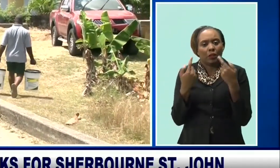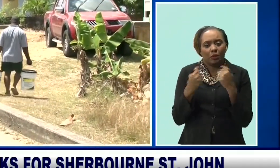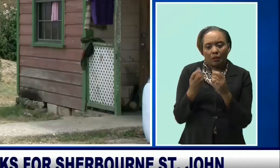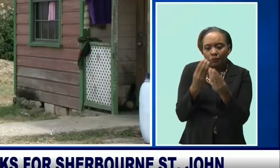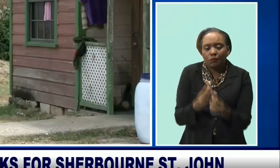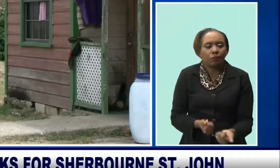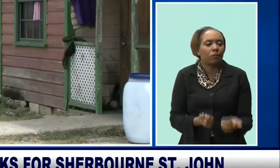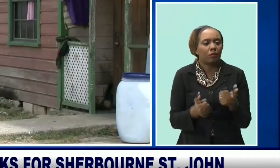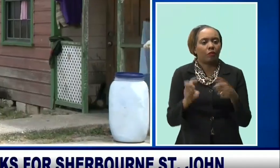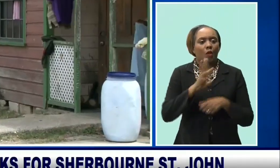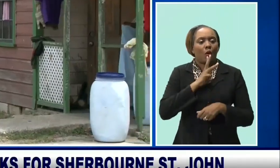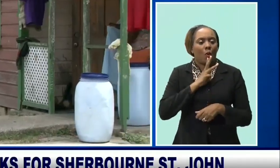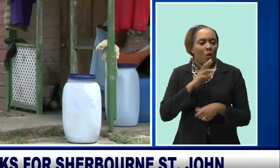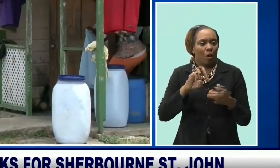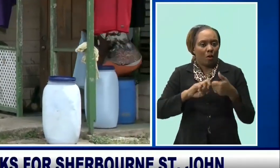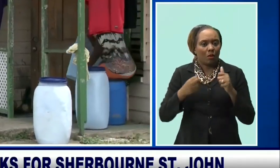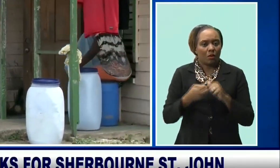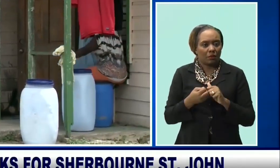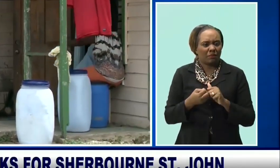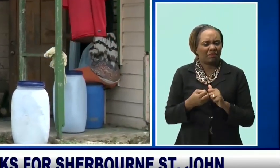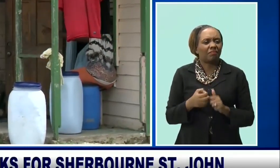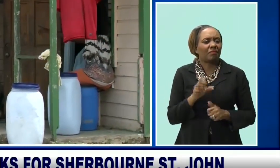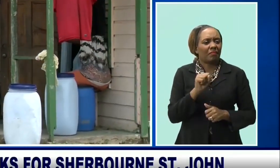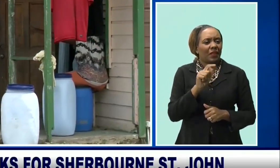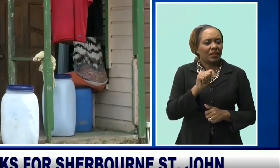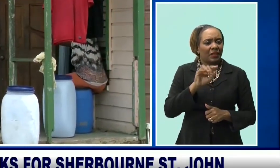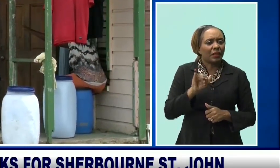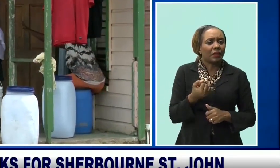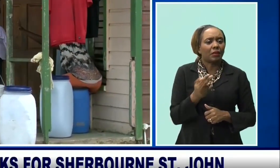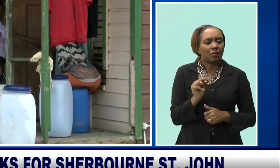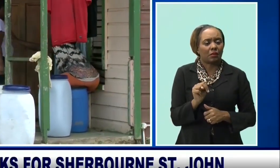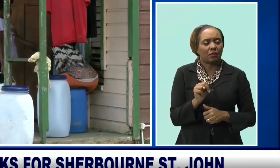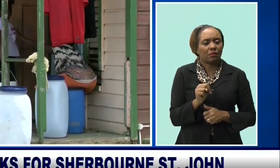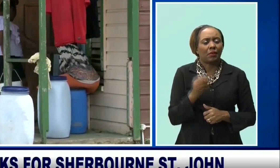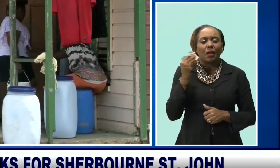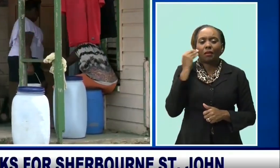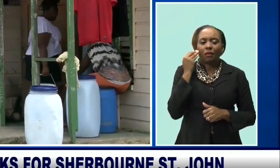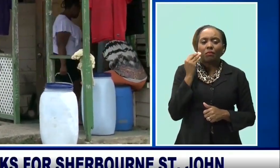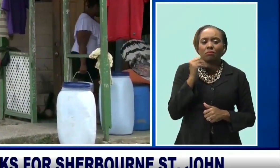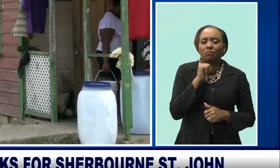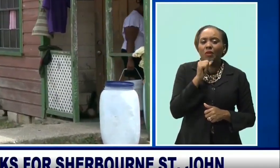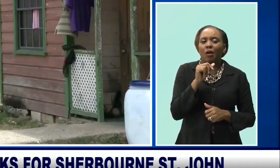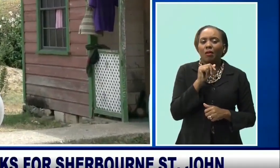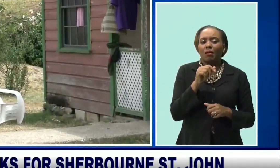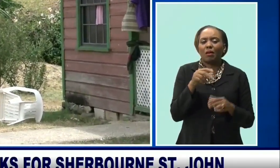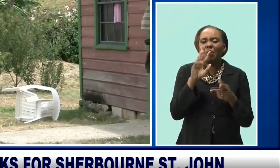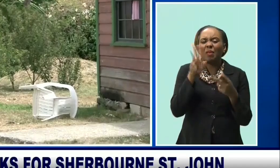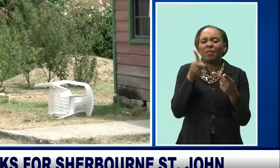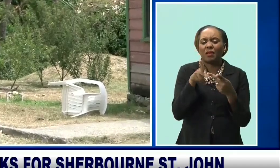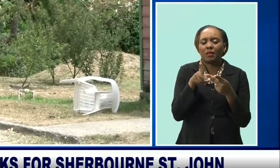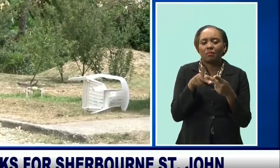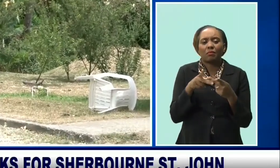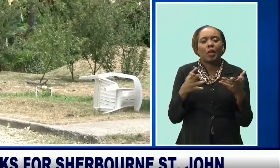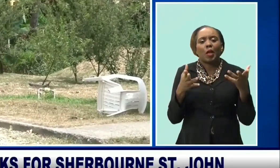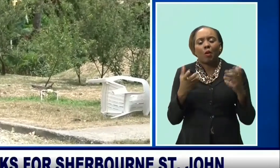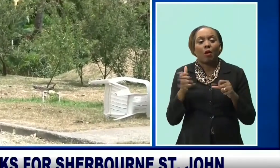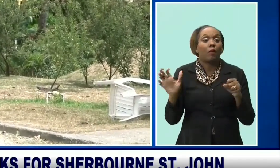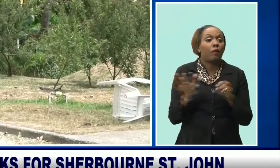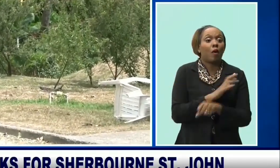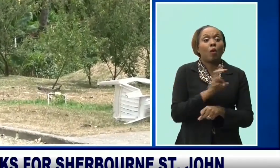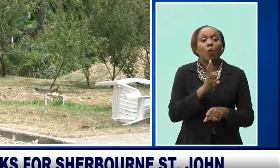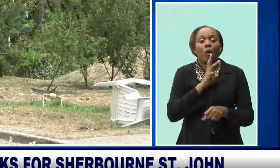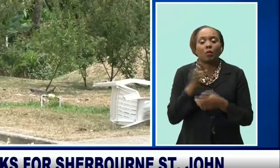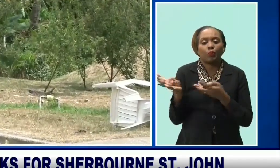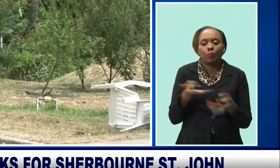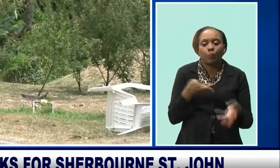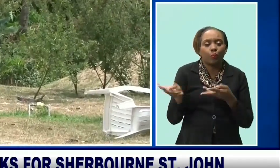and the needs of the constituents in St. John. I know the ideal situation is to have running water again, but until we can rectify